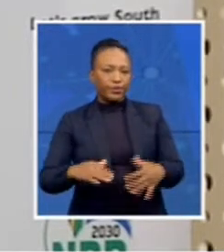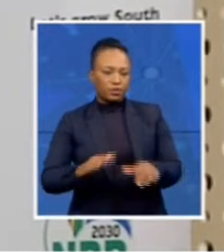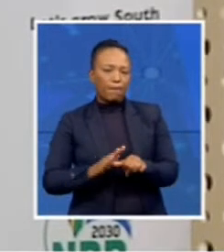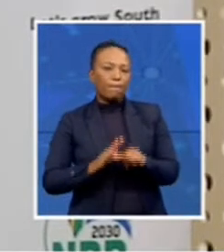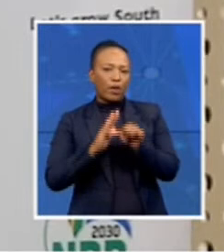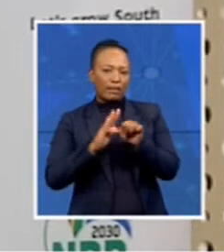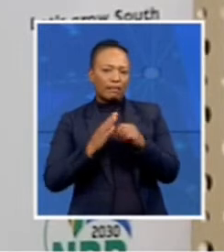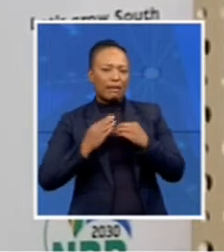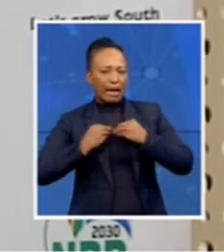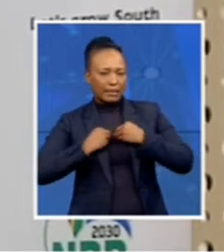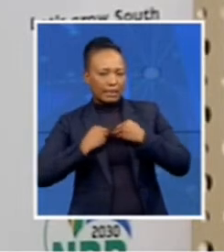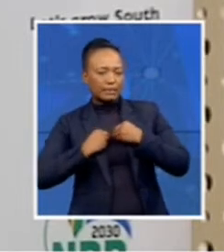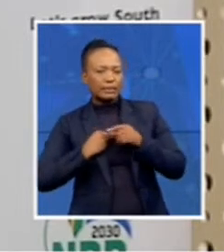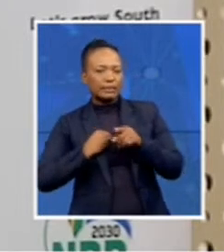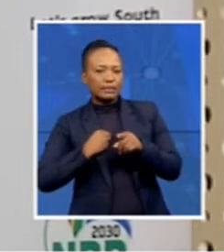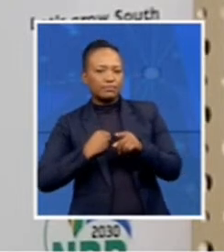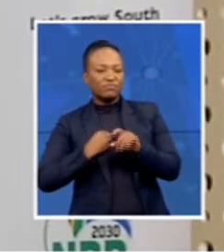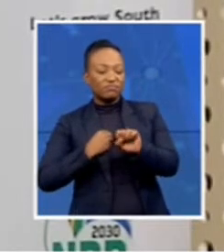Africa's water resources.